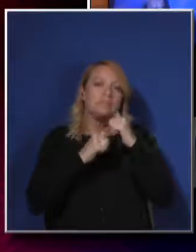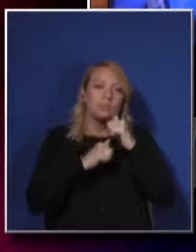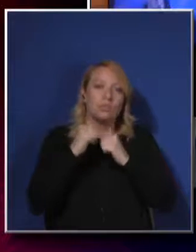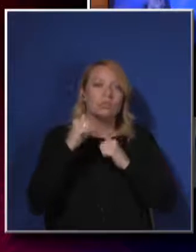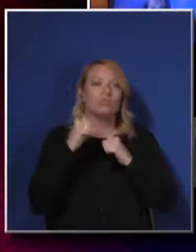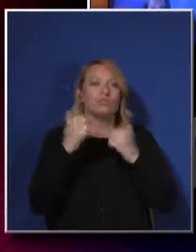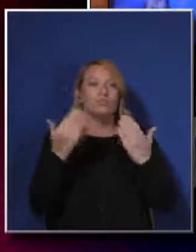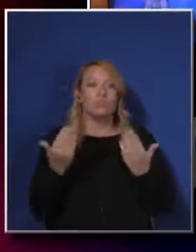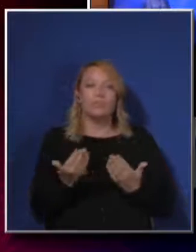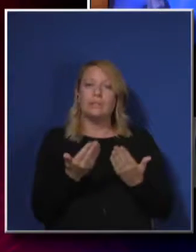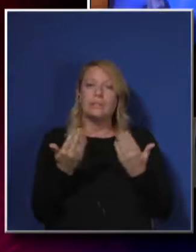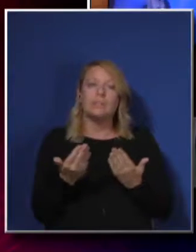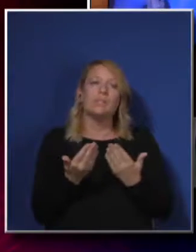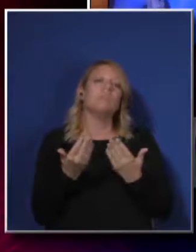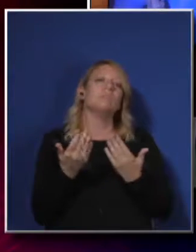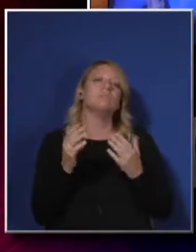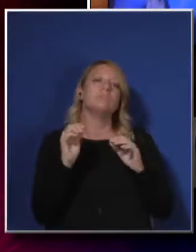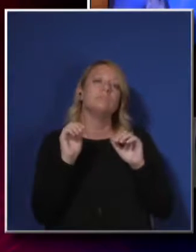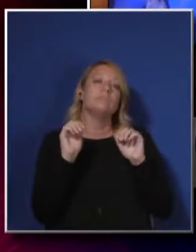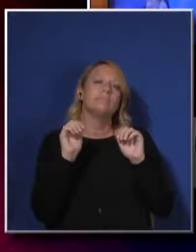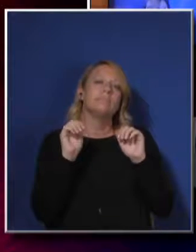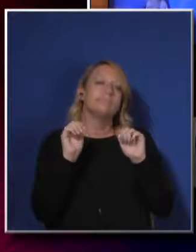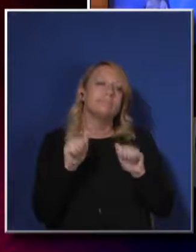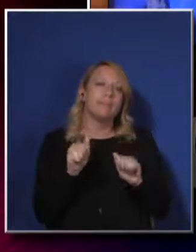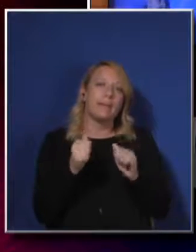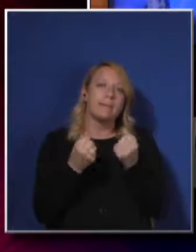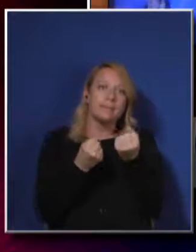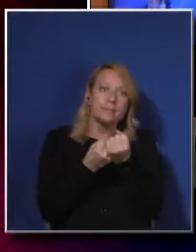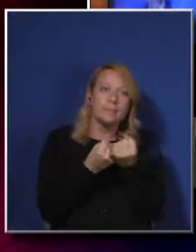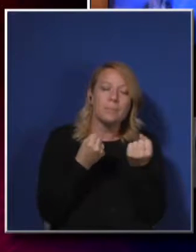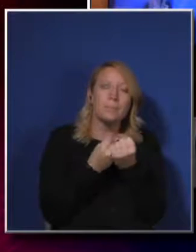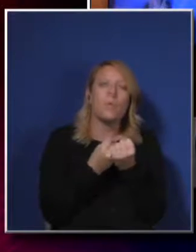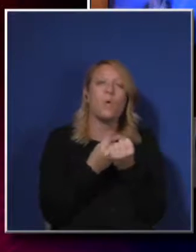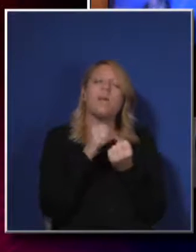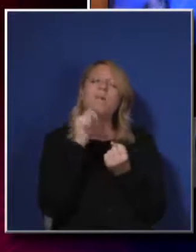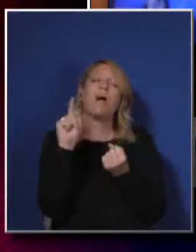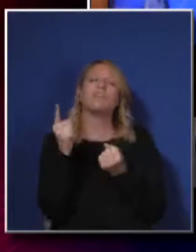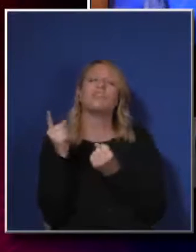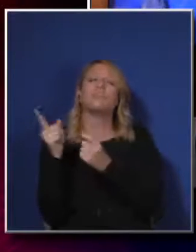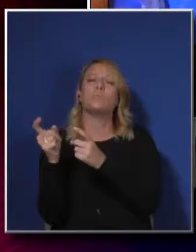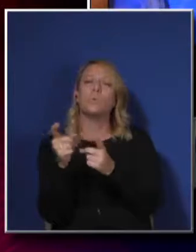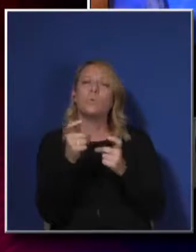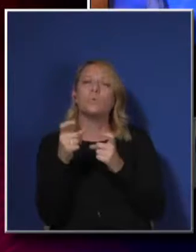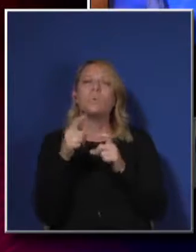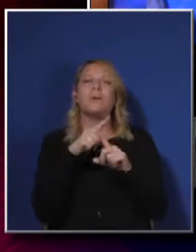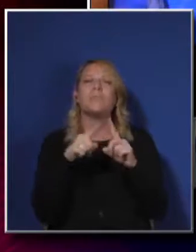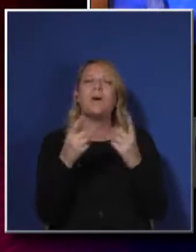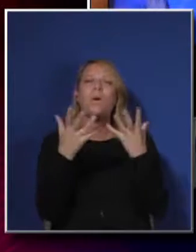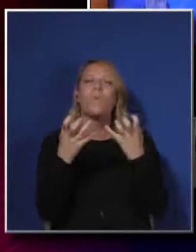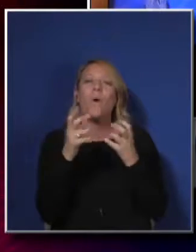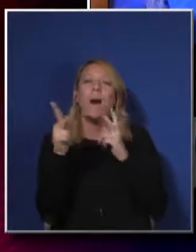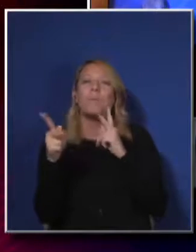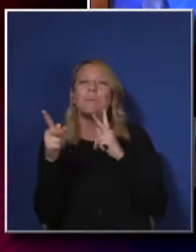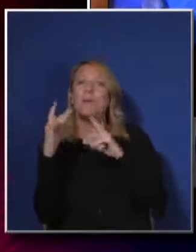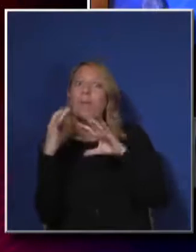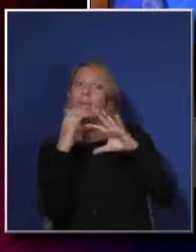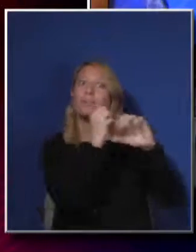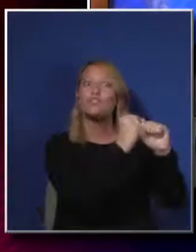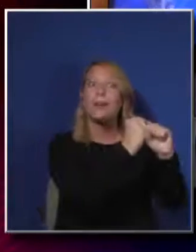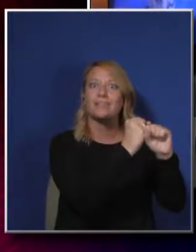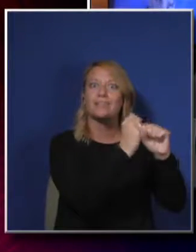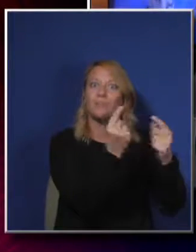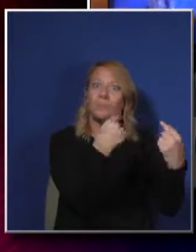supports ongoing, active, not just recruitment, but attraction of new staff to